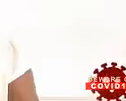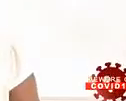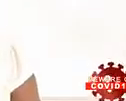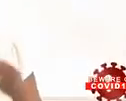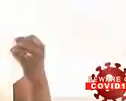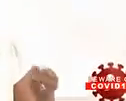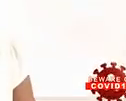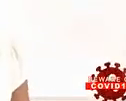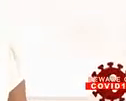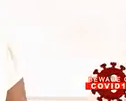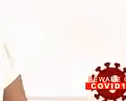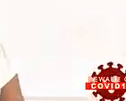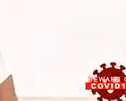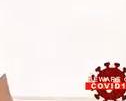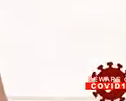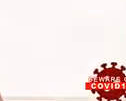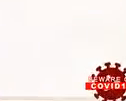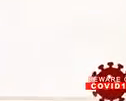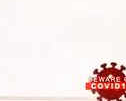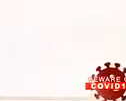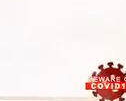or aligned and punctuated,